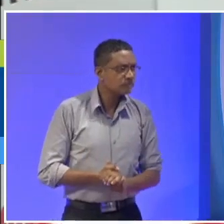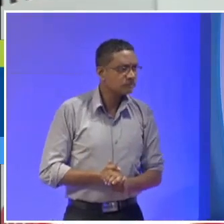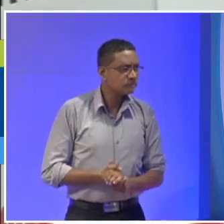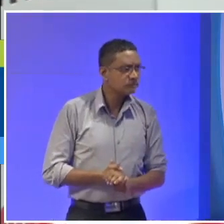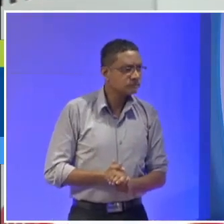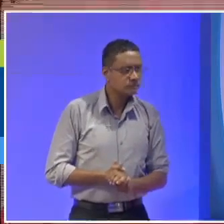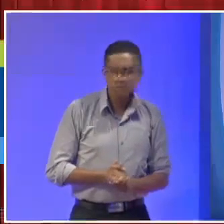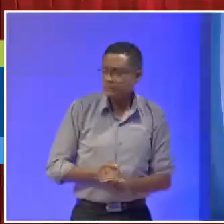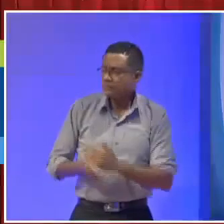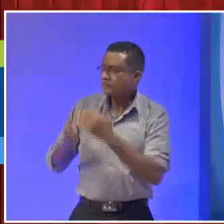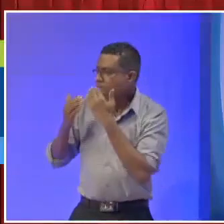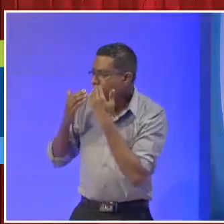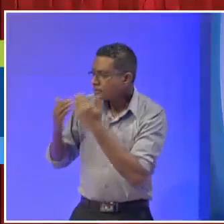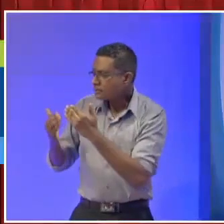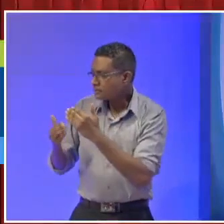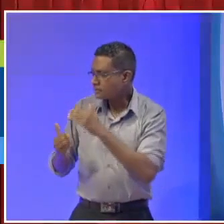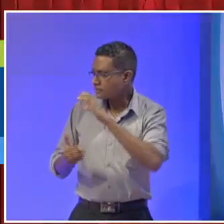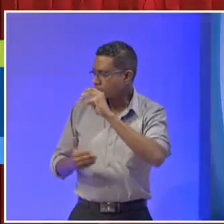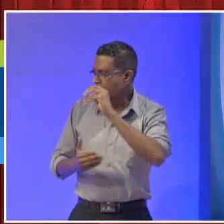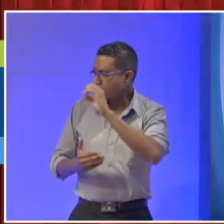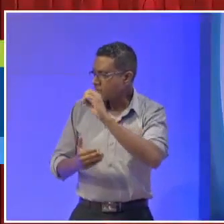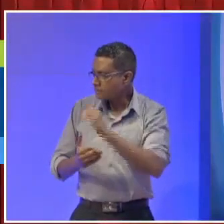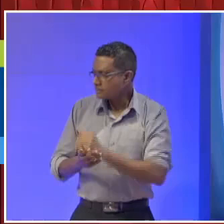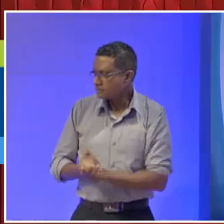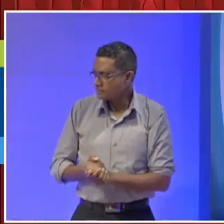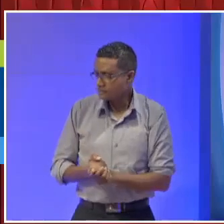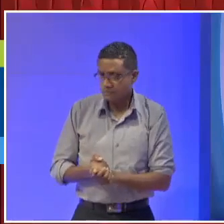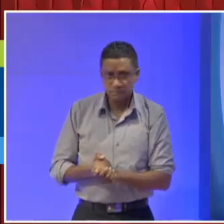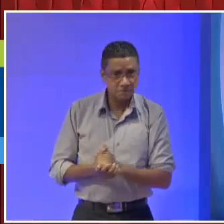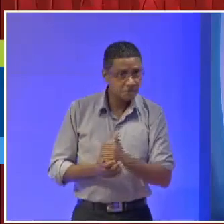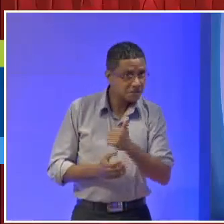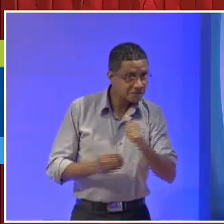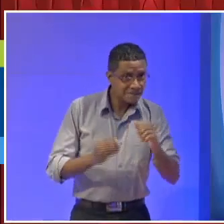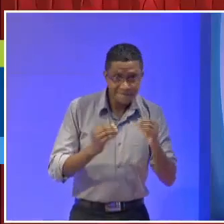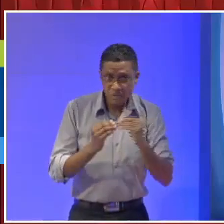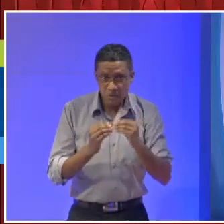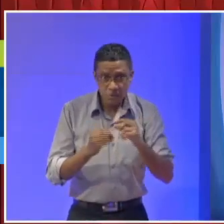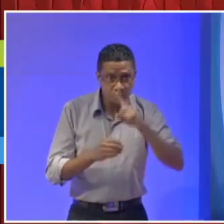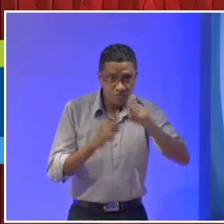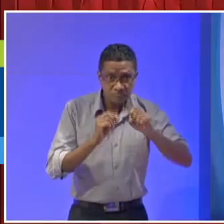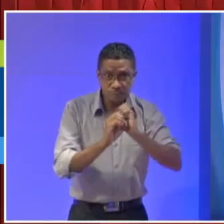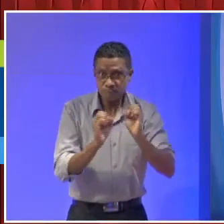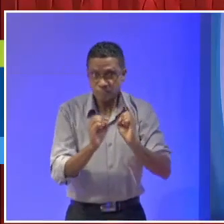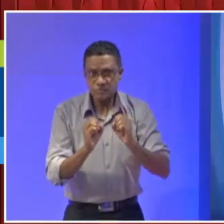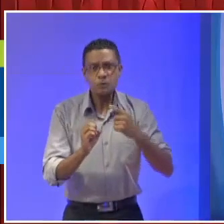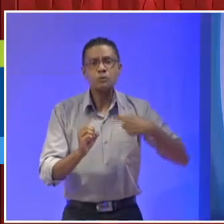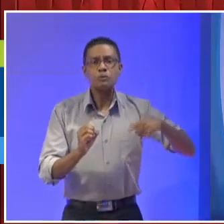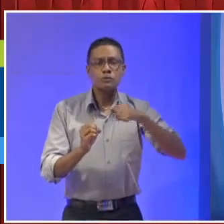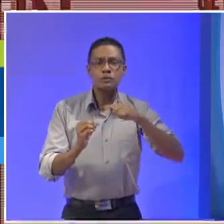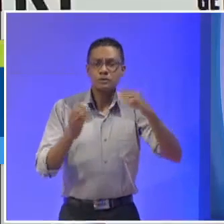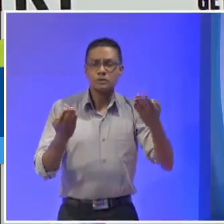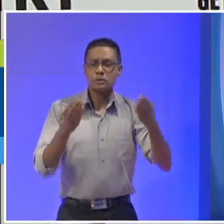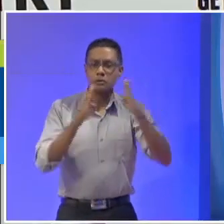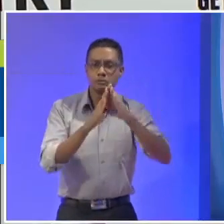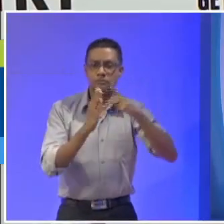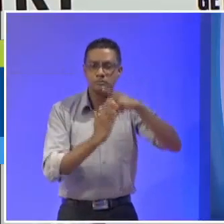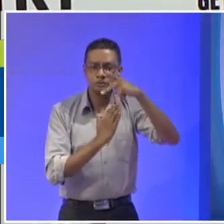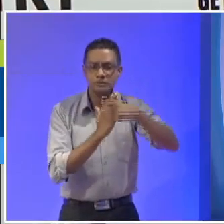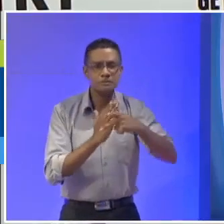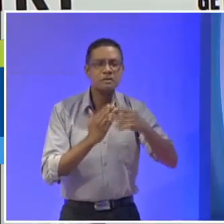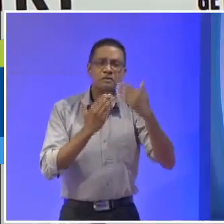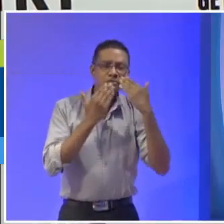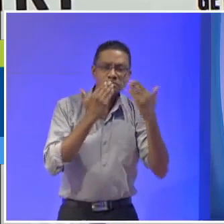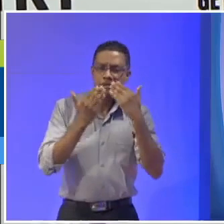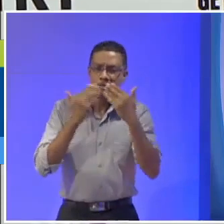Thank you very much, CMO. And as there are no more questions, we have come to the end of today's virtual media conference. Thank you for